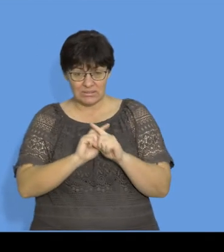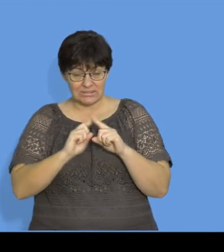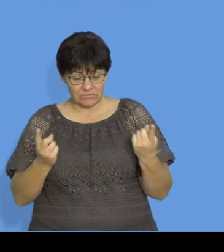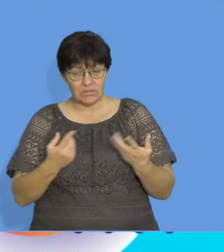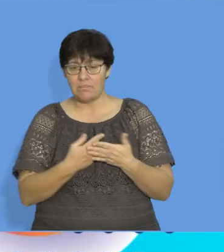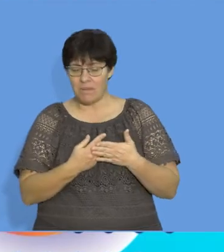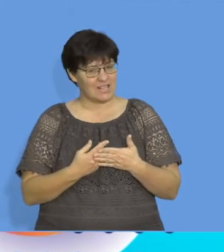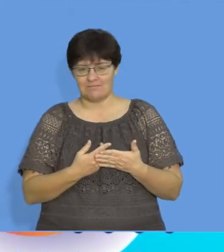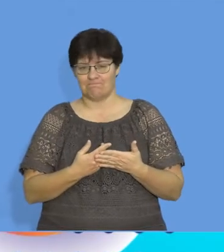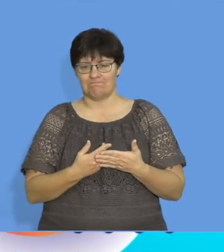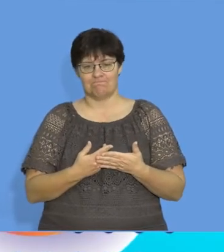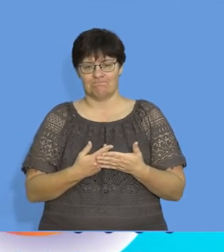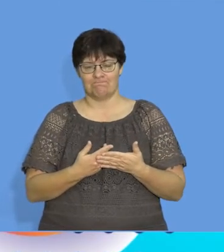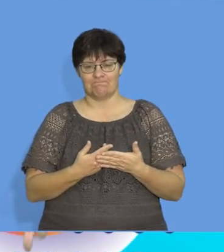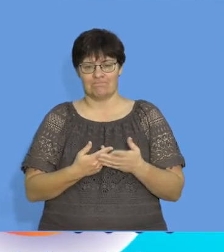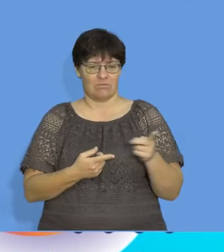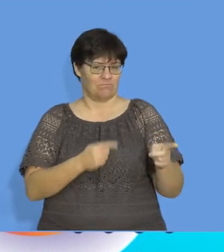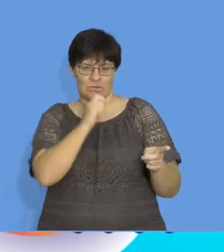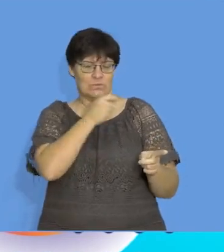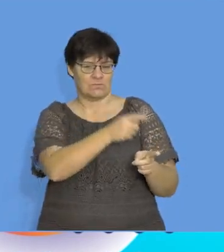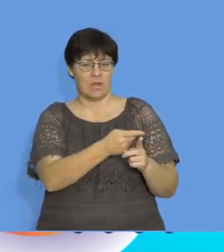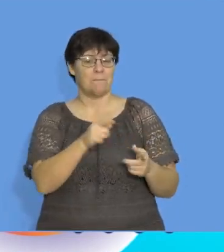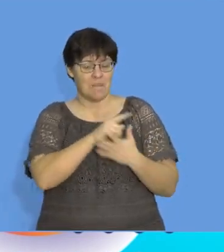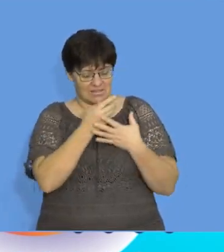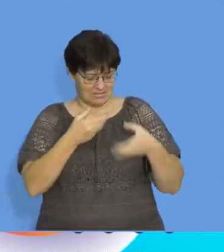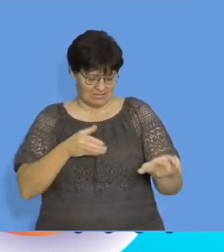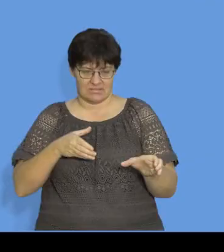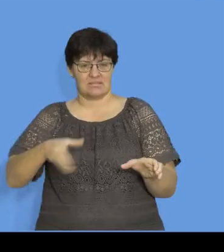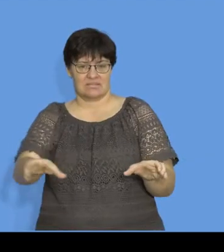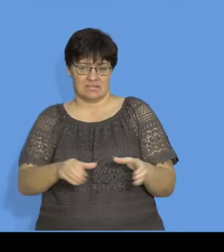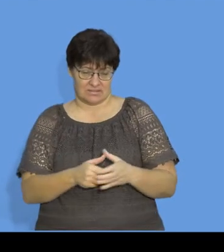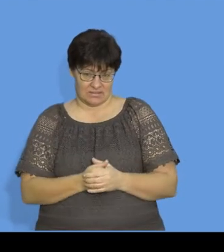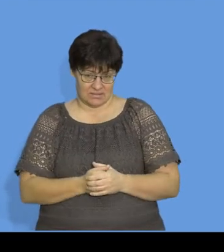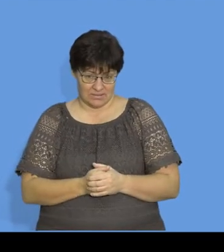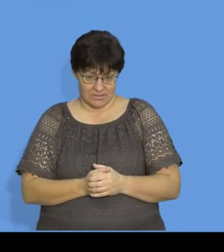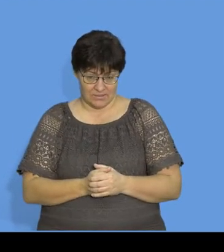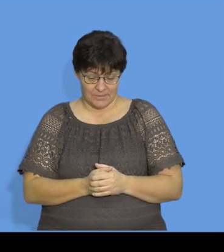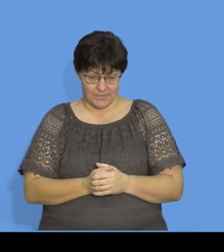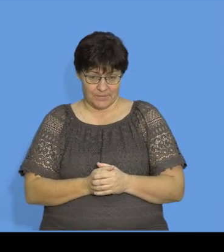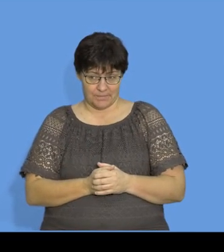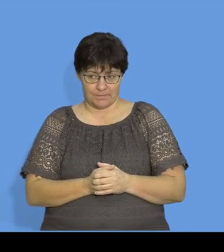separately. I can't do it together. So I'm going to need to go,